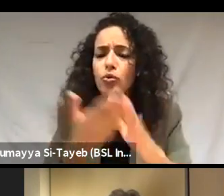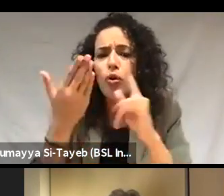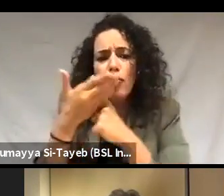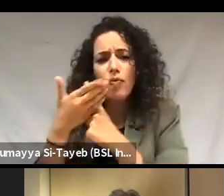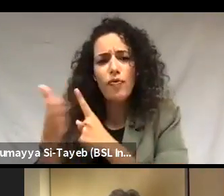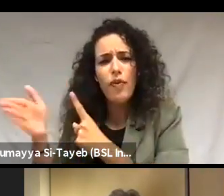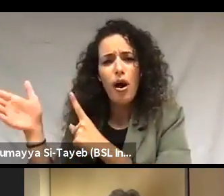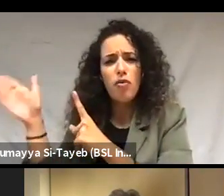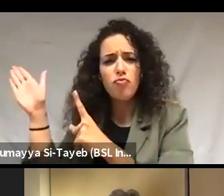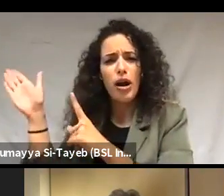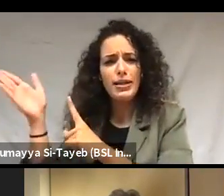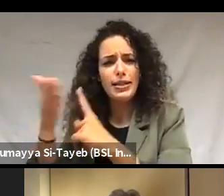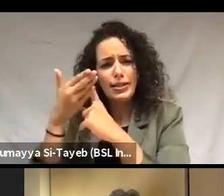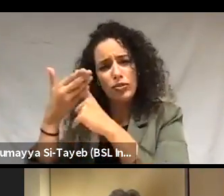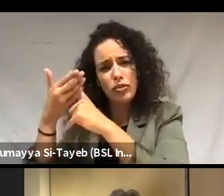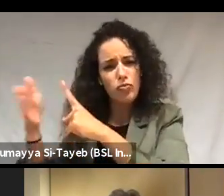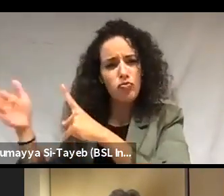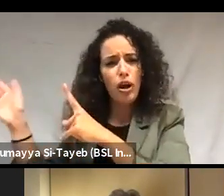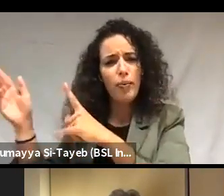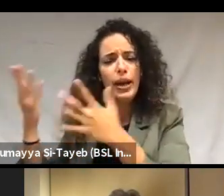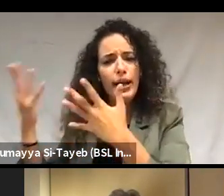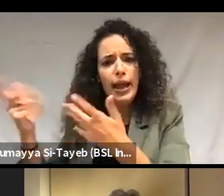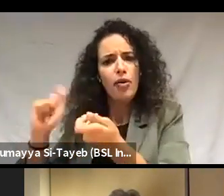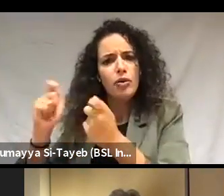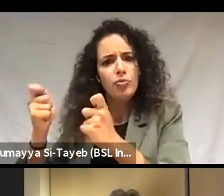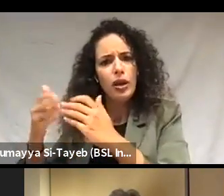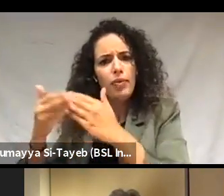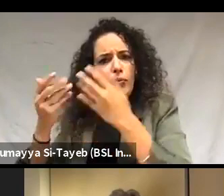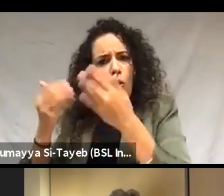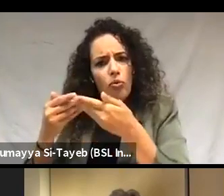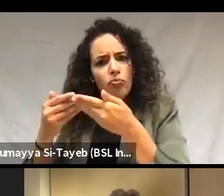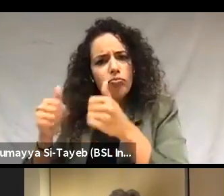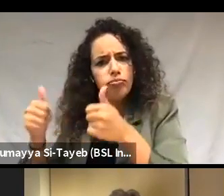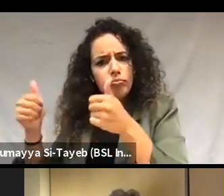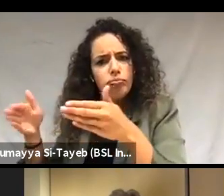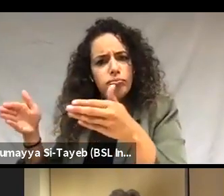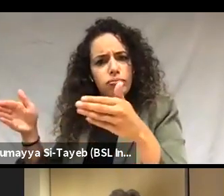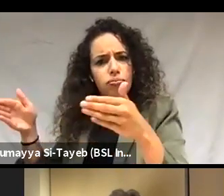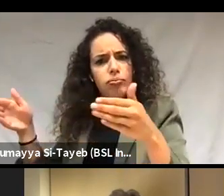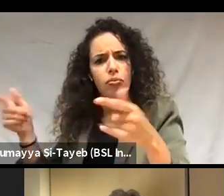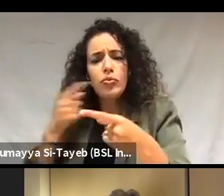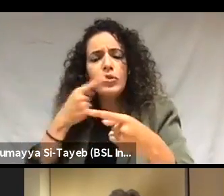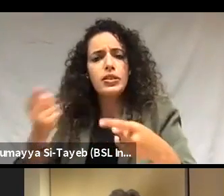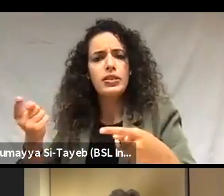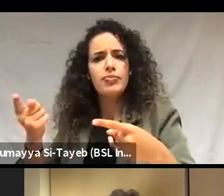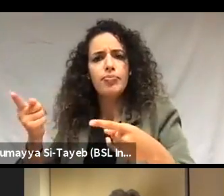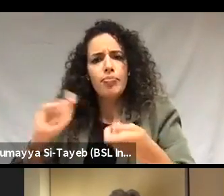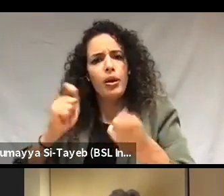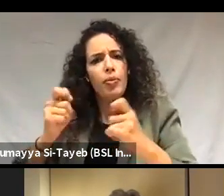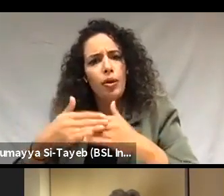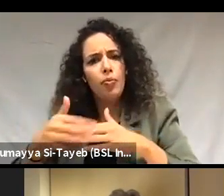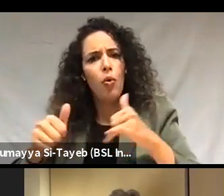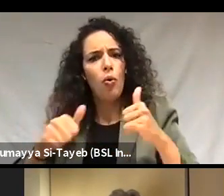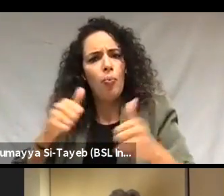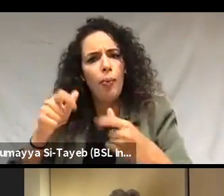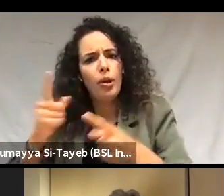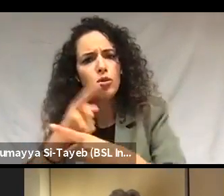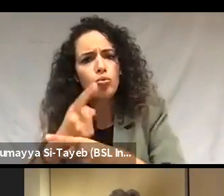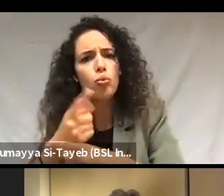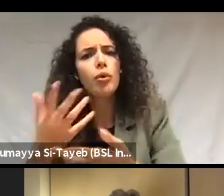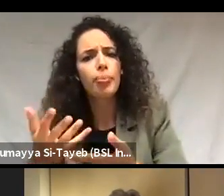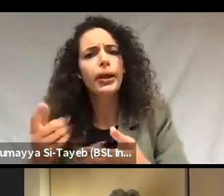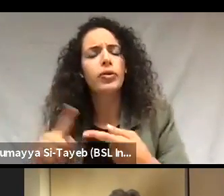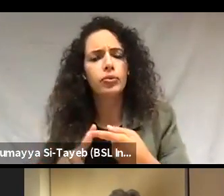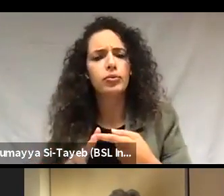is coming up on the agenda, and it is being framed as a recently rising to the forefront of the threat landscape, the conversation that's